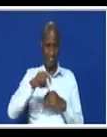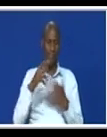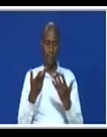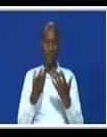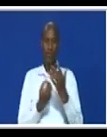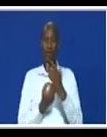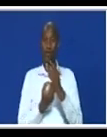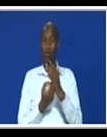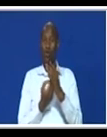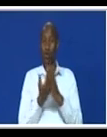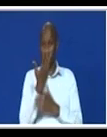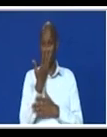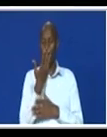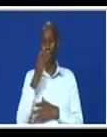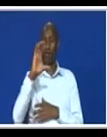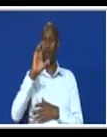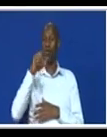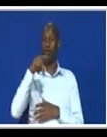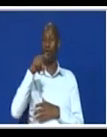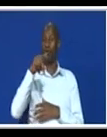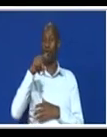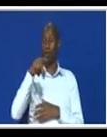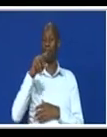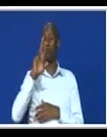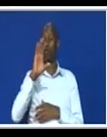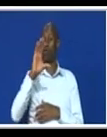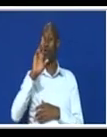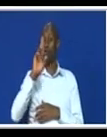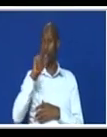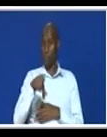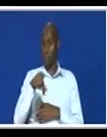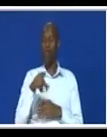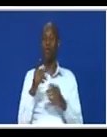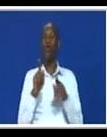is it that is necessary for the growth of that crop. And in such a question,